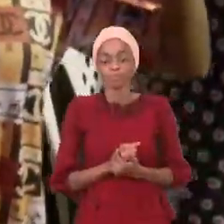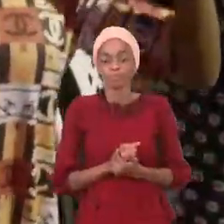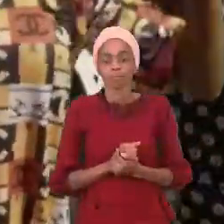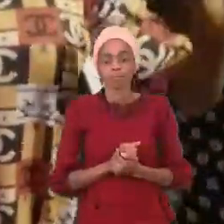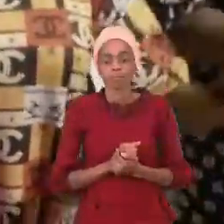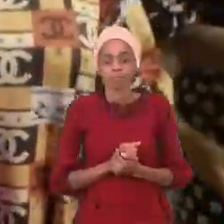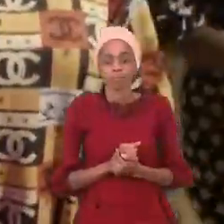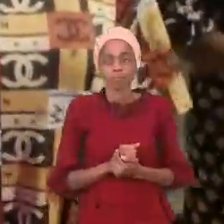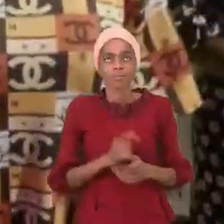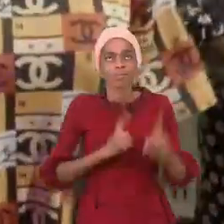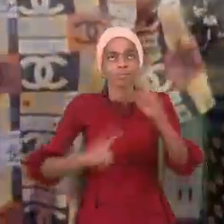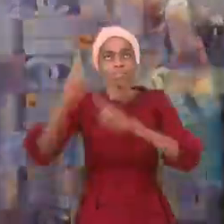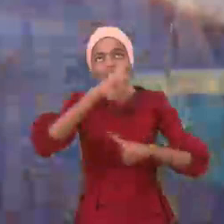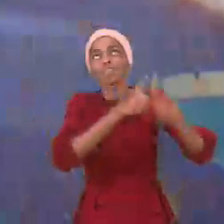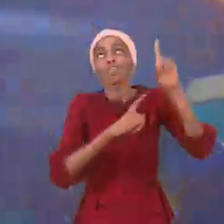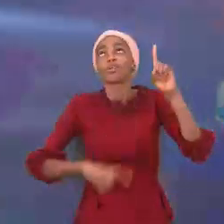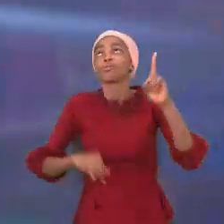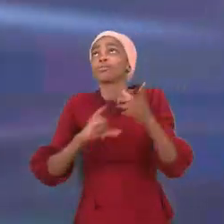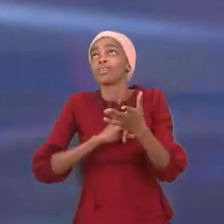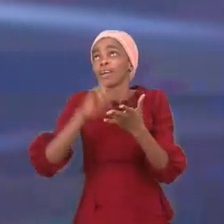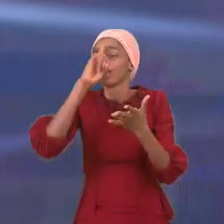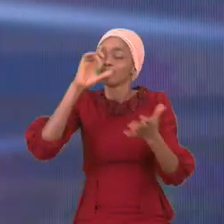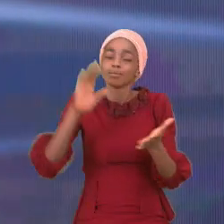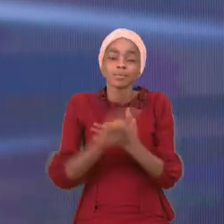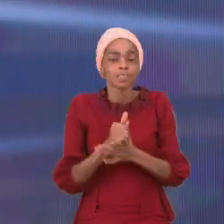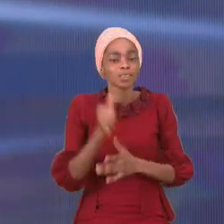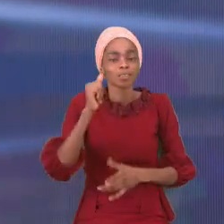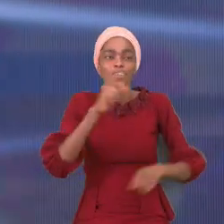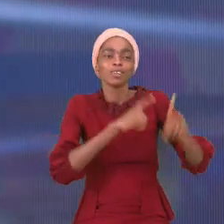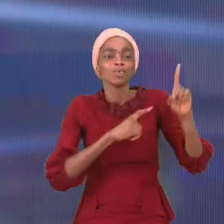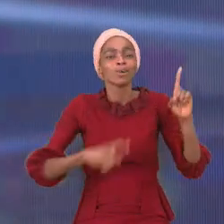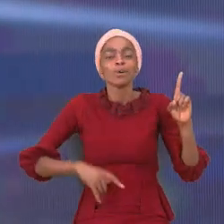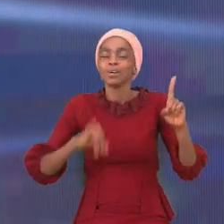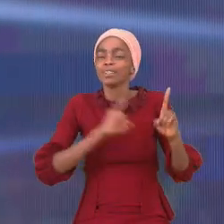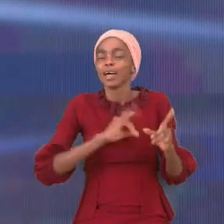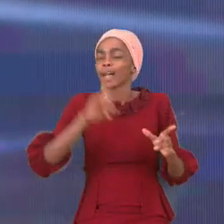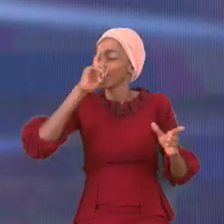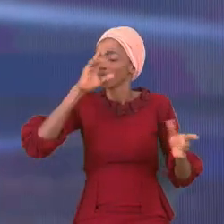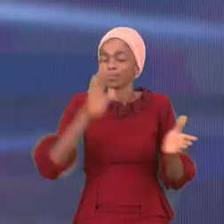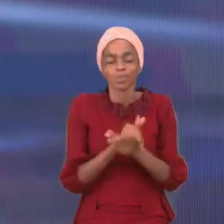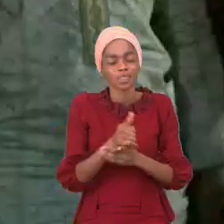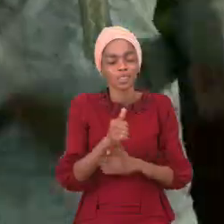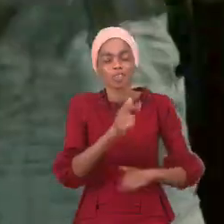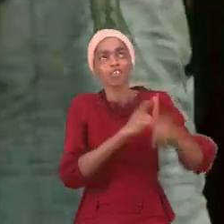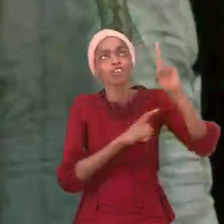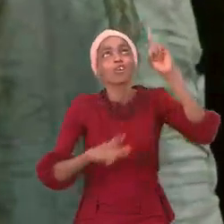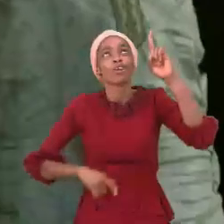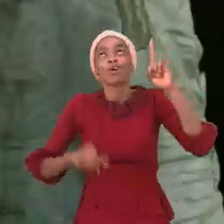Lord, I believe. Lord, I believe. Lord, I